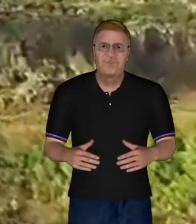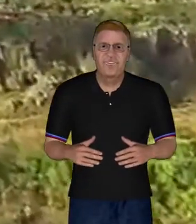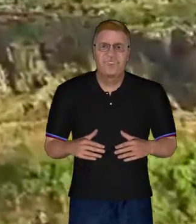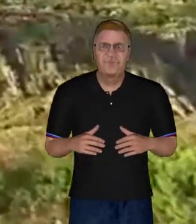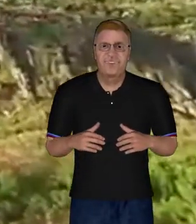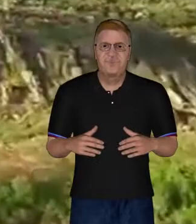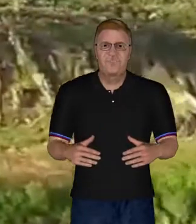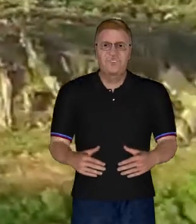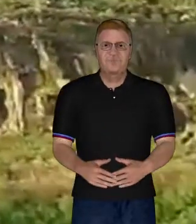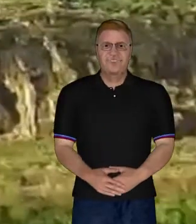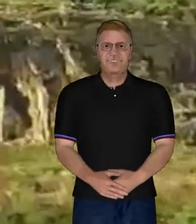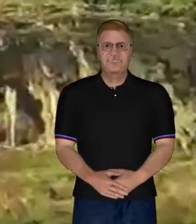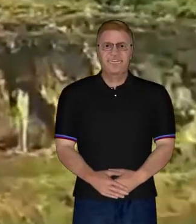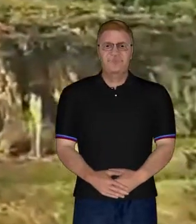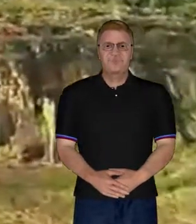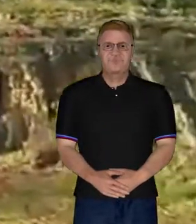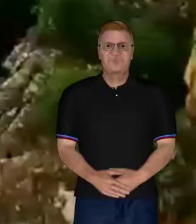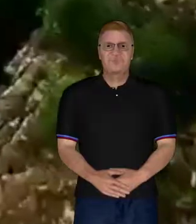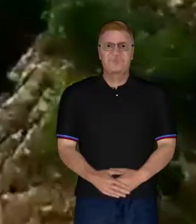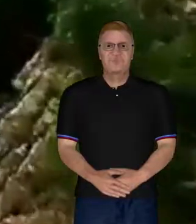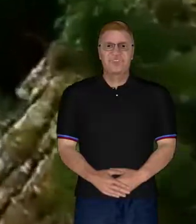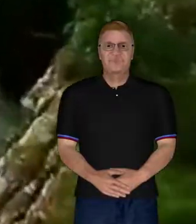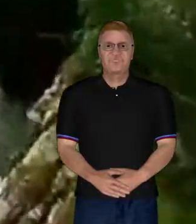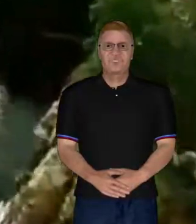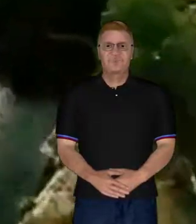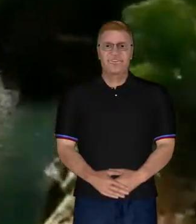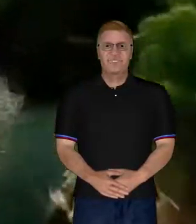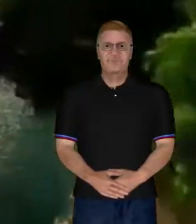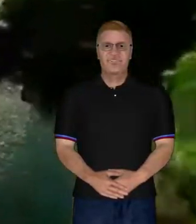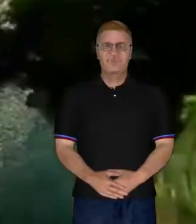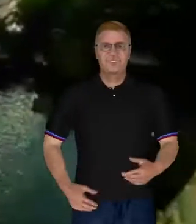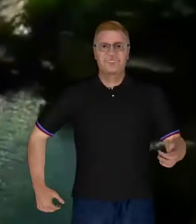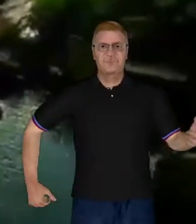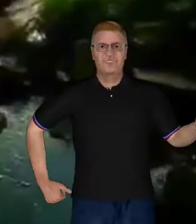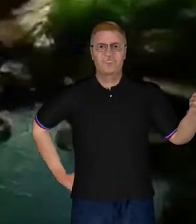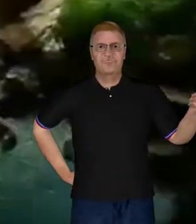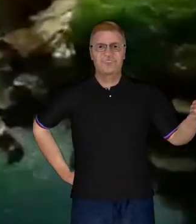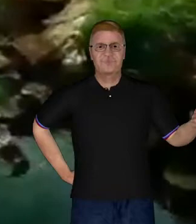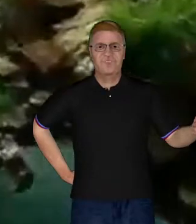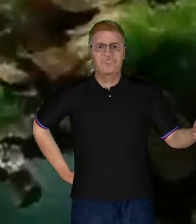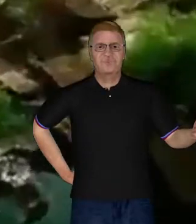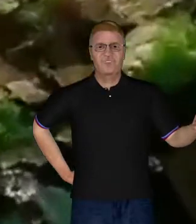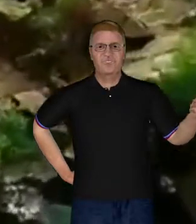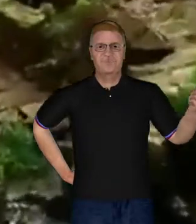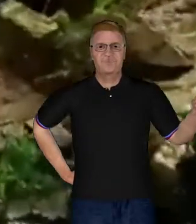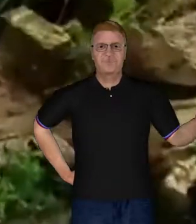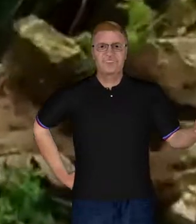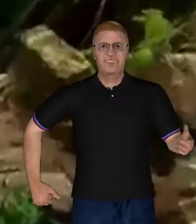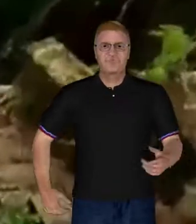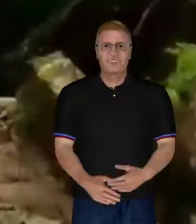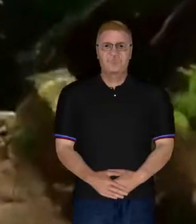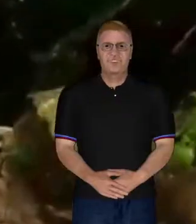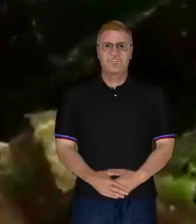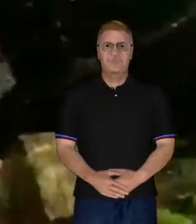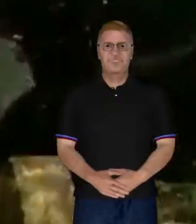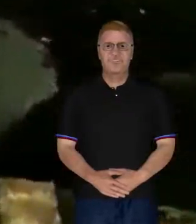accommodation and tours in the area can be placed on this website. Tell us your planned dates and duration for your visit to the Kakadu National Park. We can